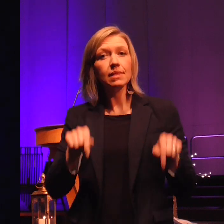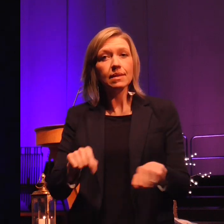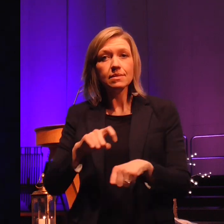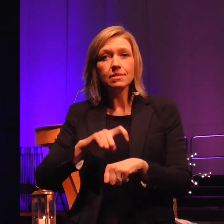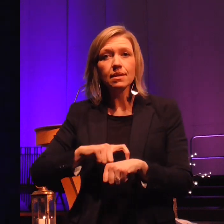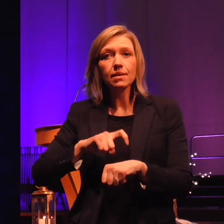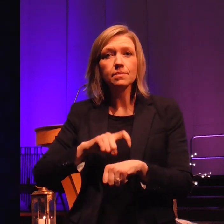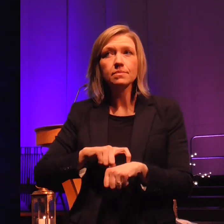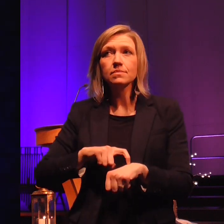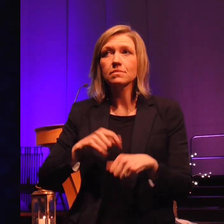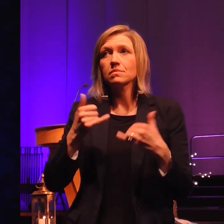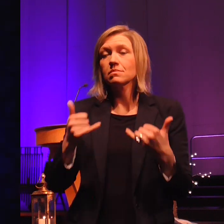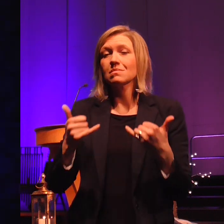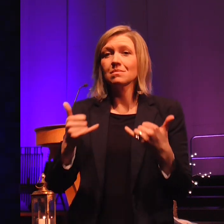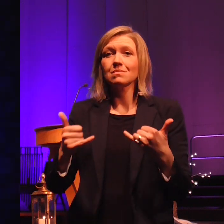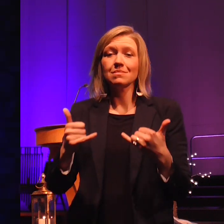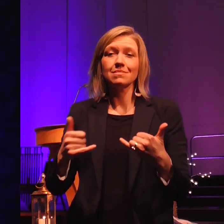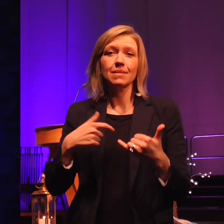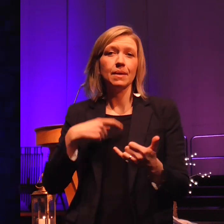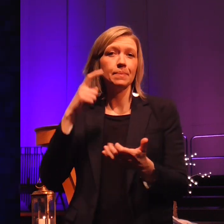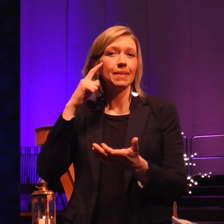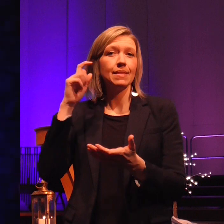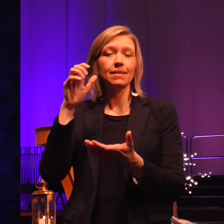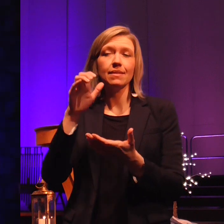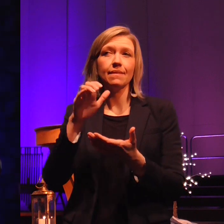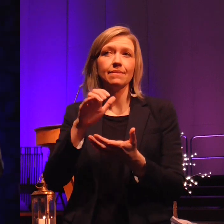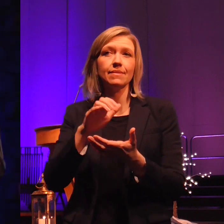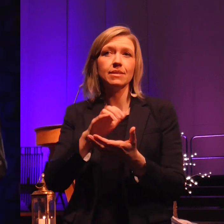this time I believe